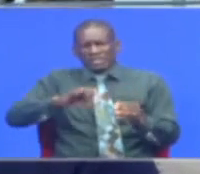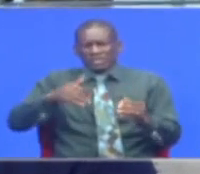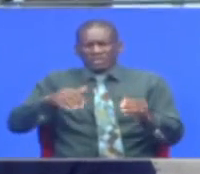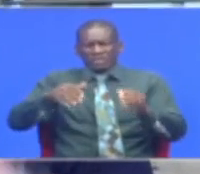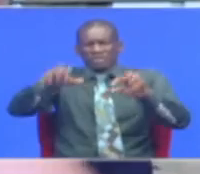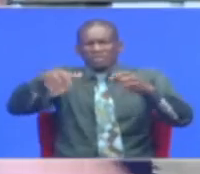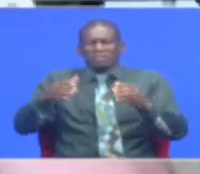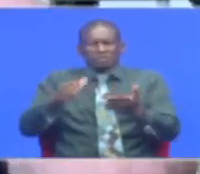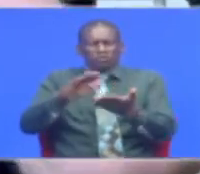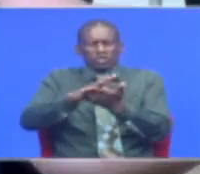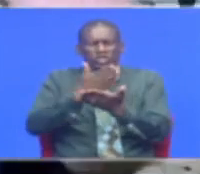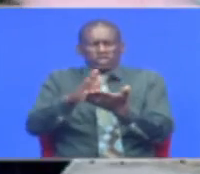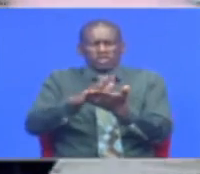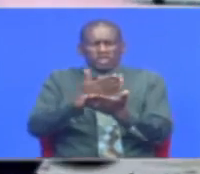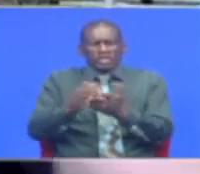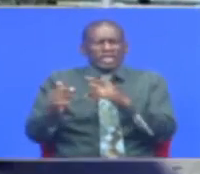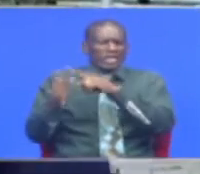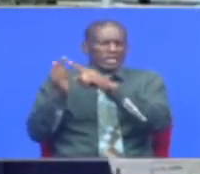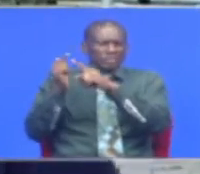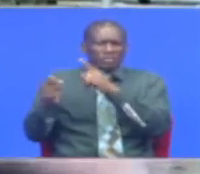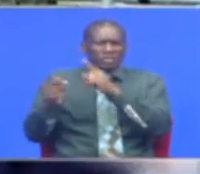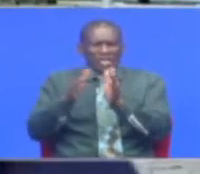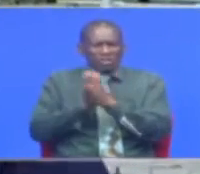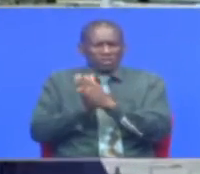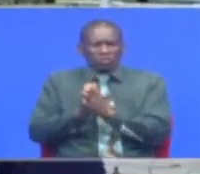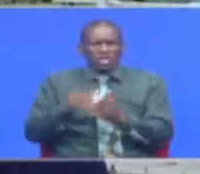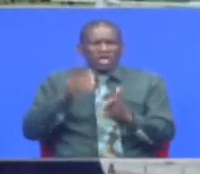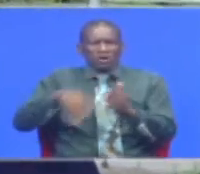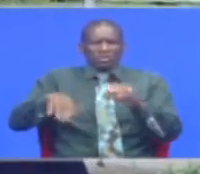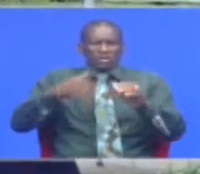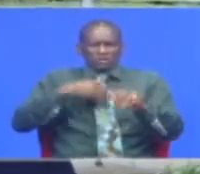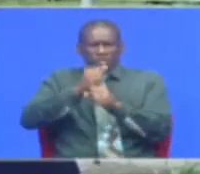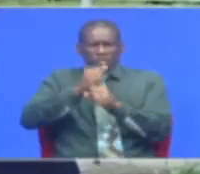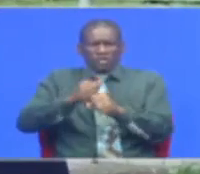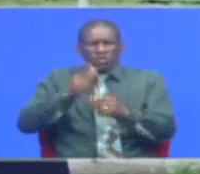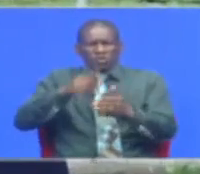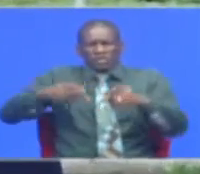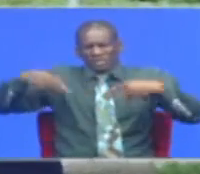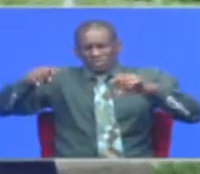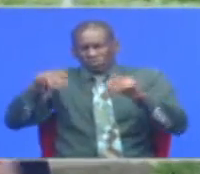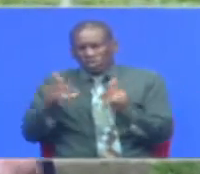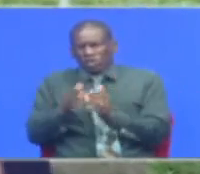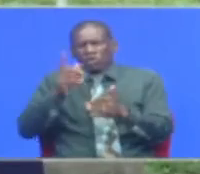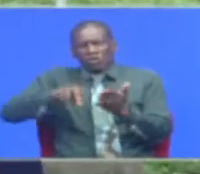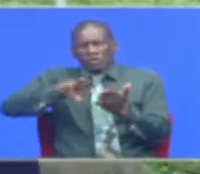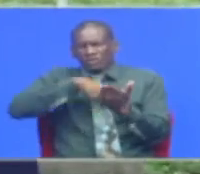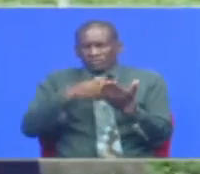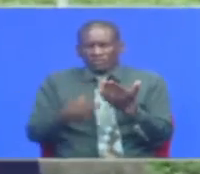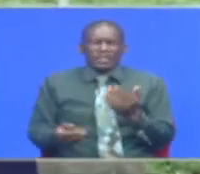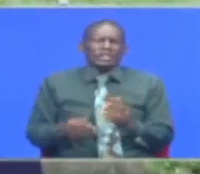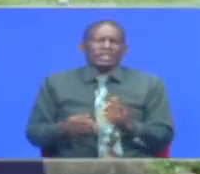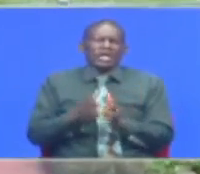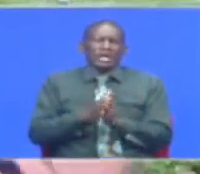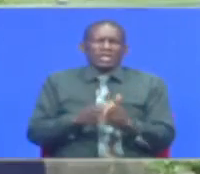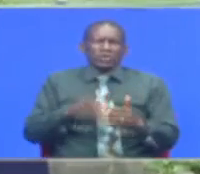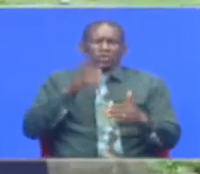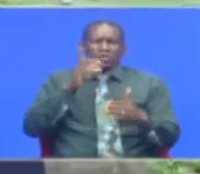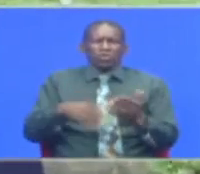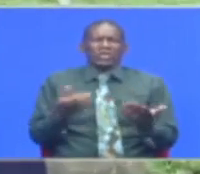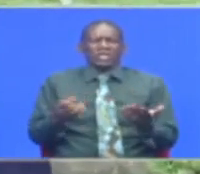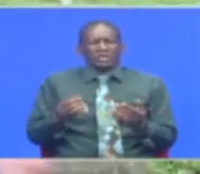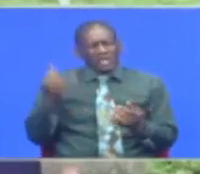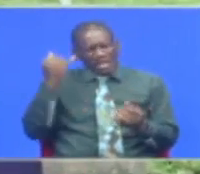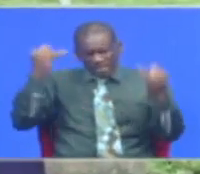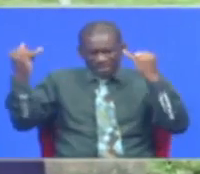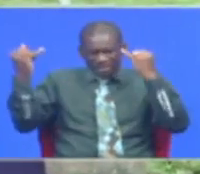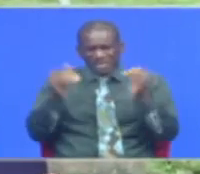their experience, their stories about what they've done, what was successful, what was not successful, what their visions are, and